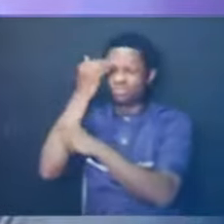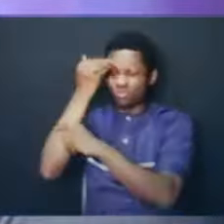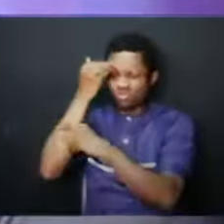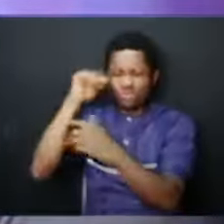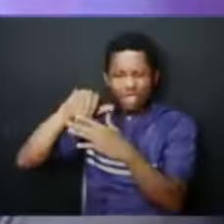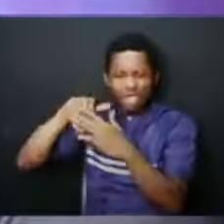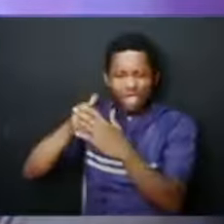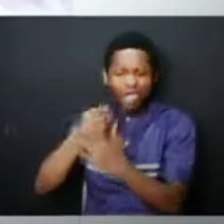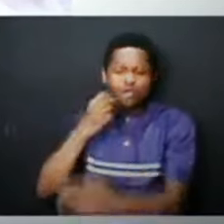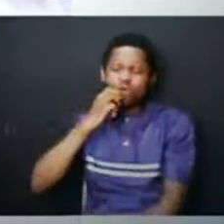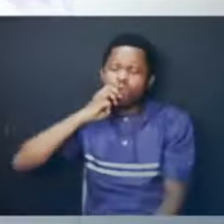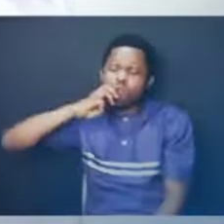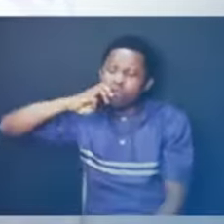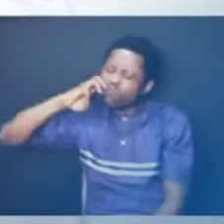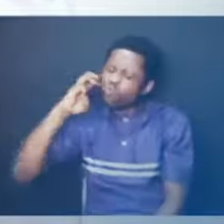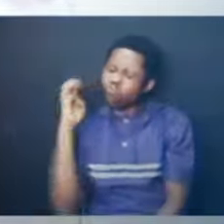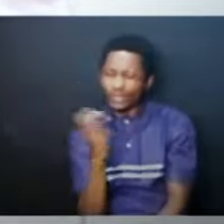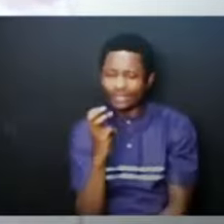act of sin.